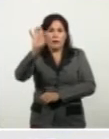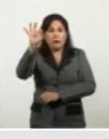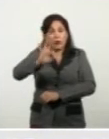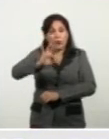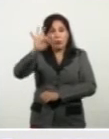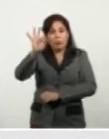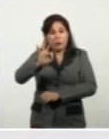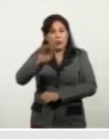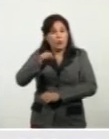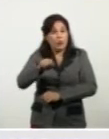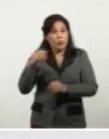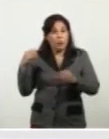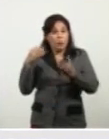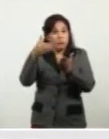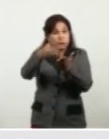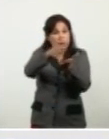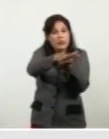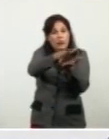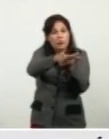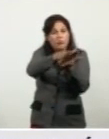Yesterday,